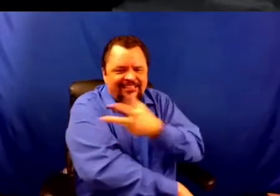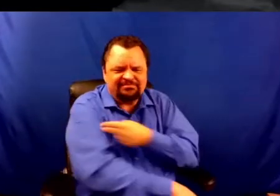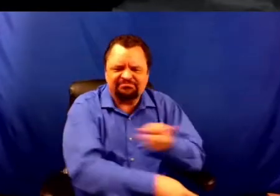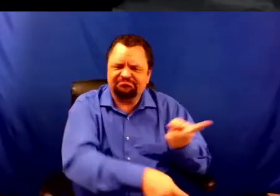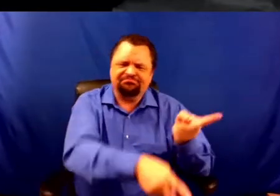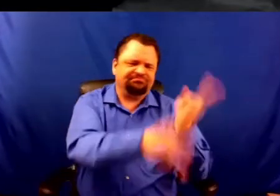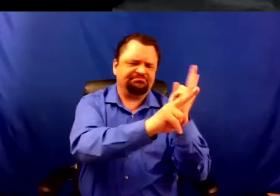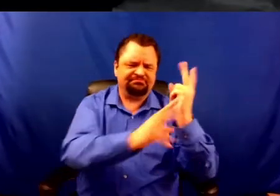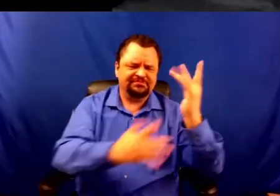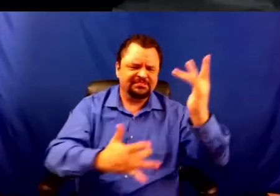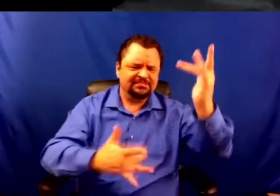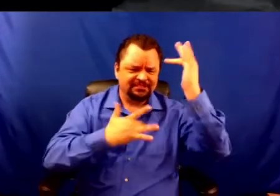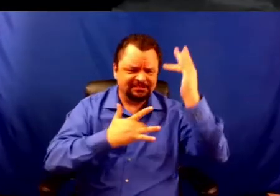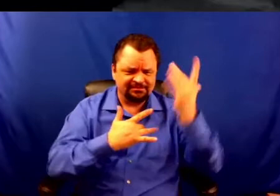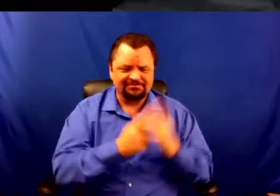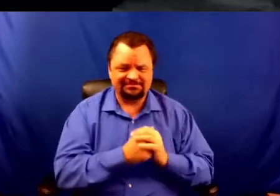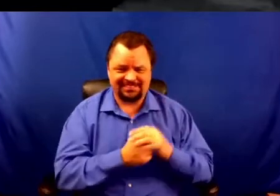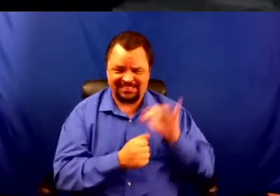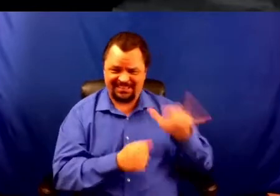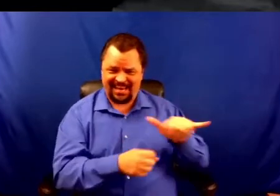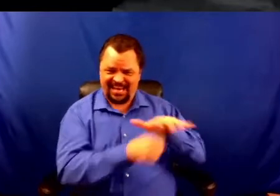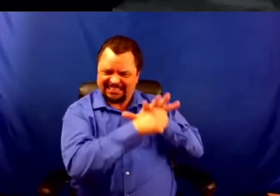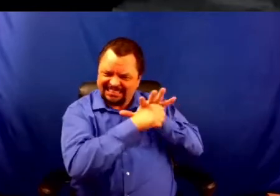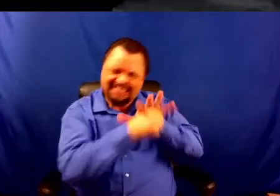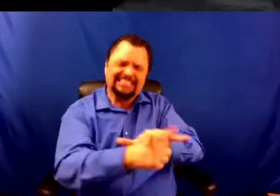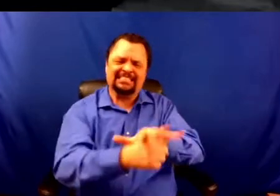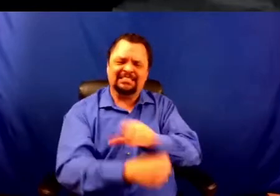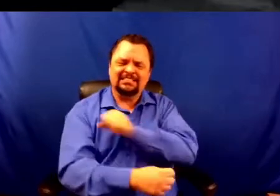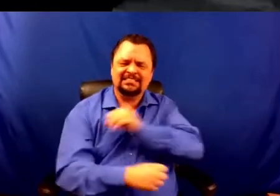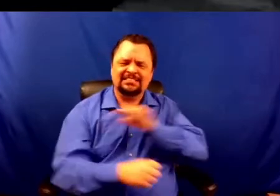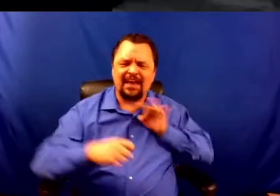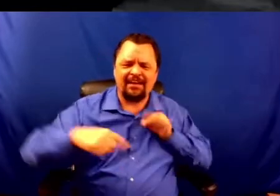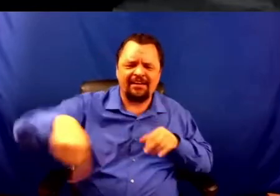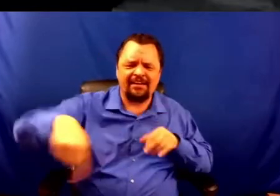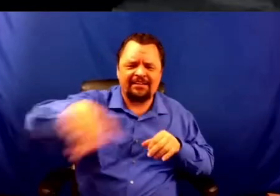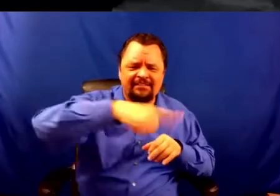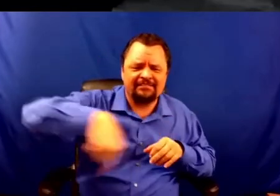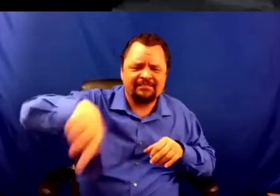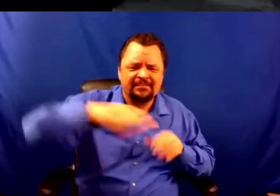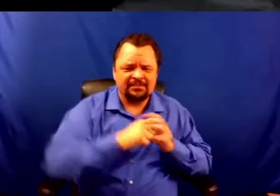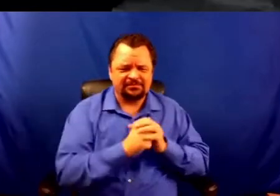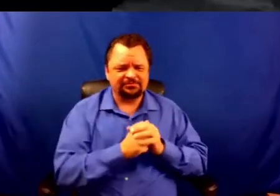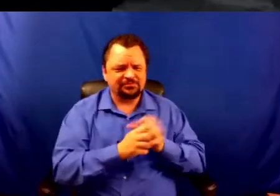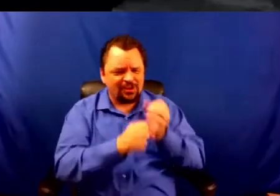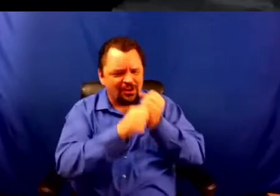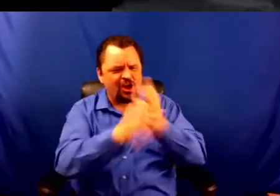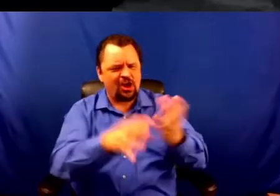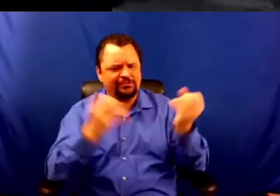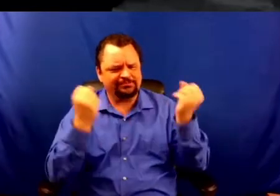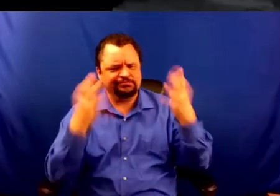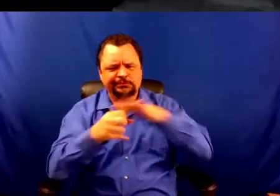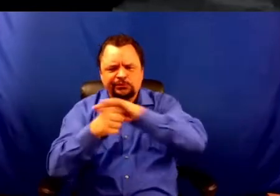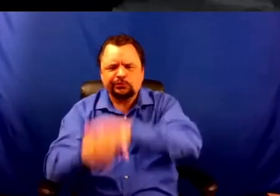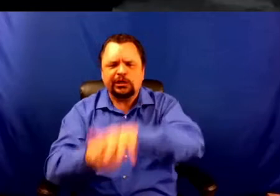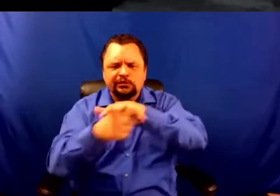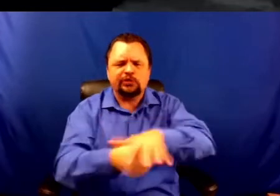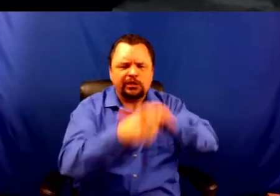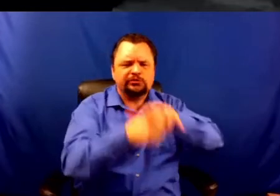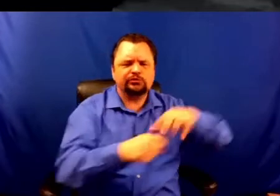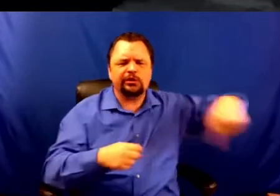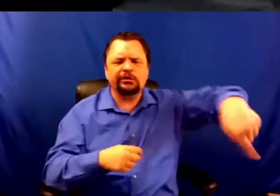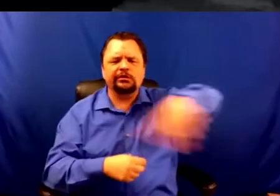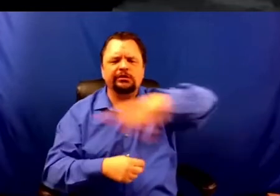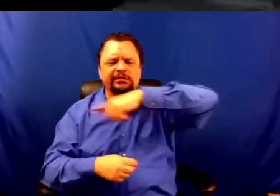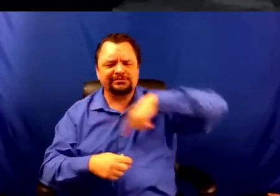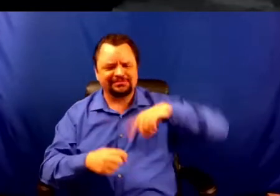staff, that's what's giving stress to the staff. They are caring, because this is what they did, they signed up to be healthcare